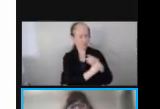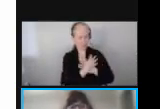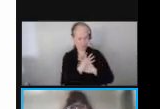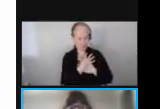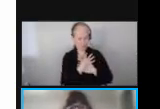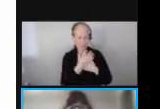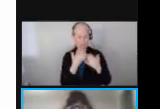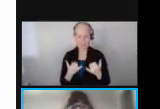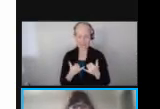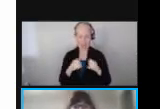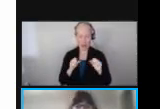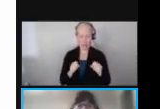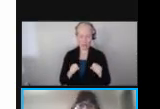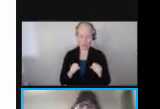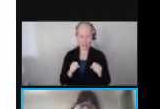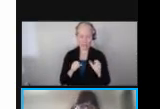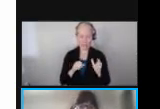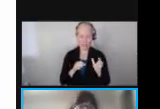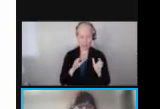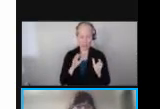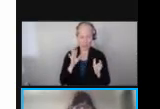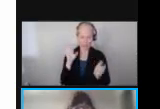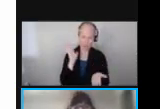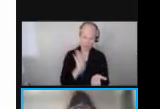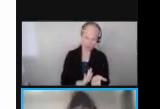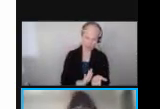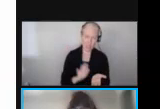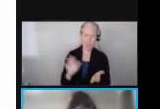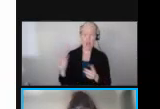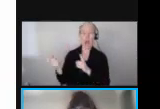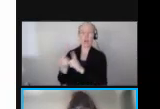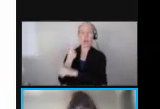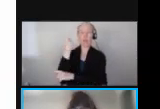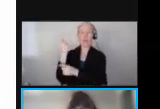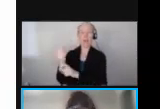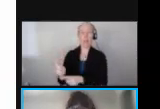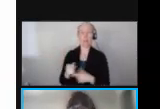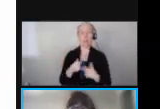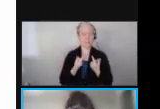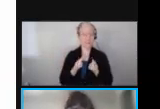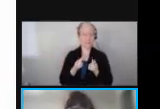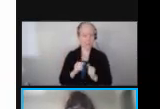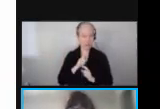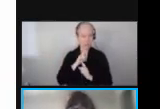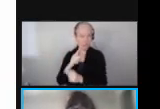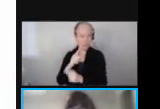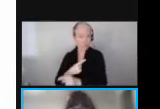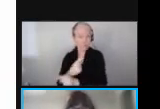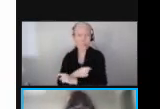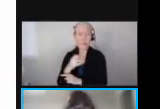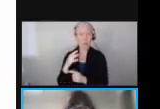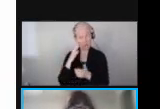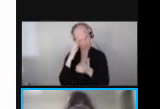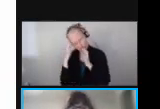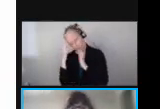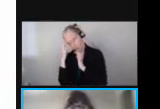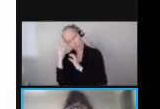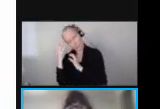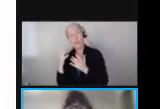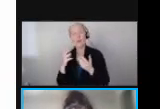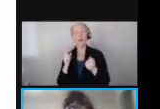for anomaly response? How would an exposure to something or a change in the health of the crew